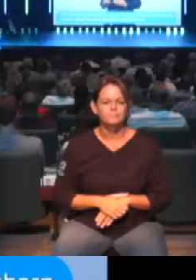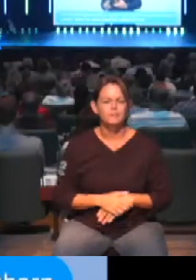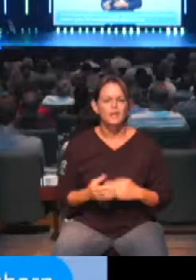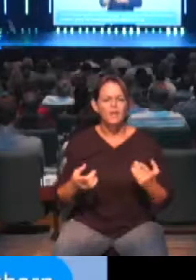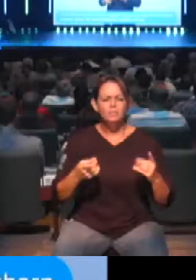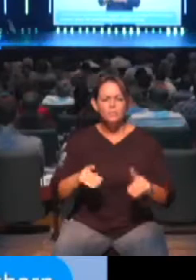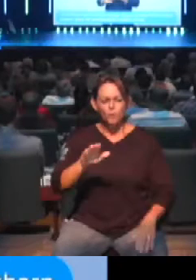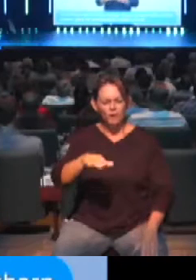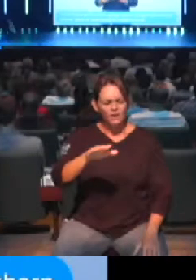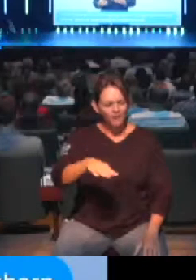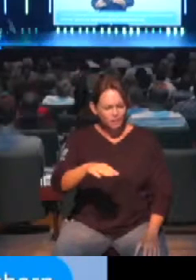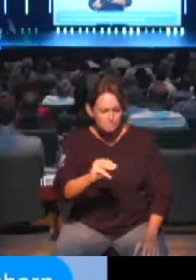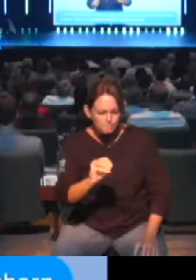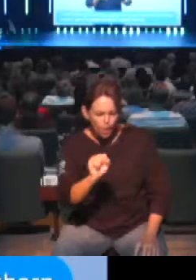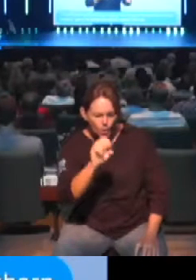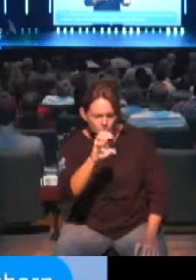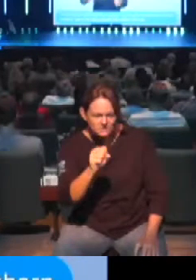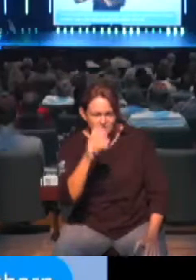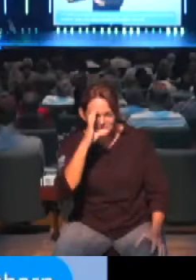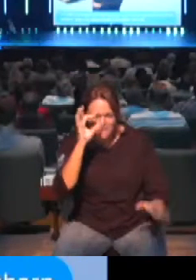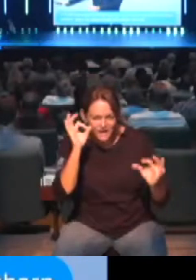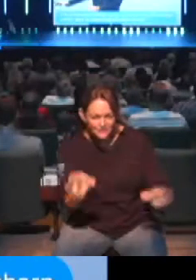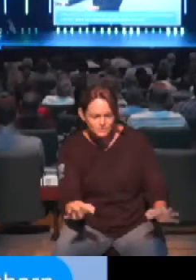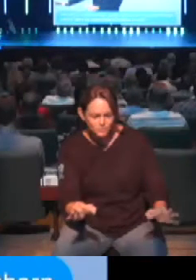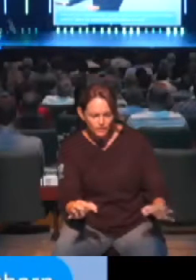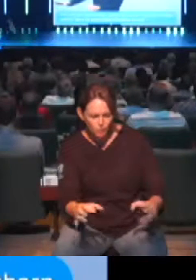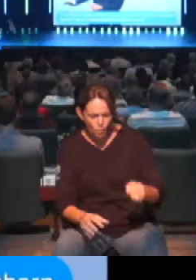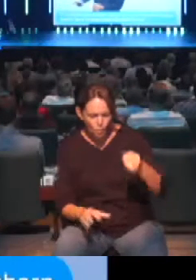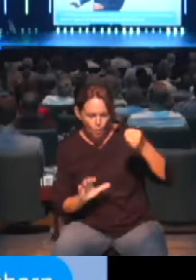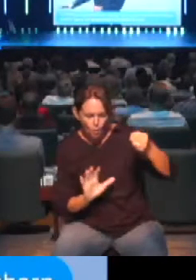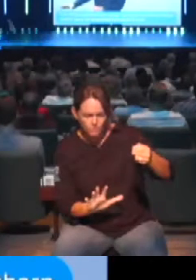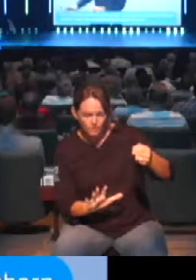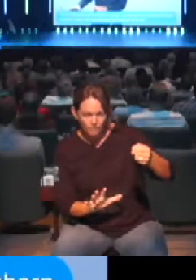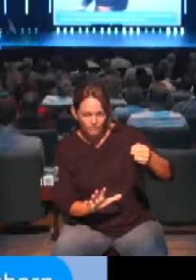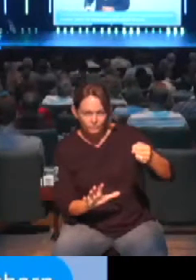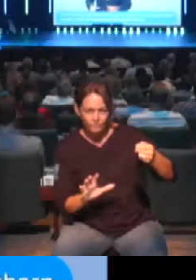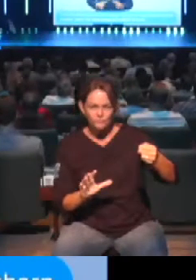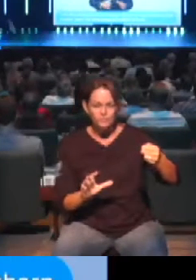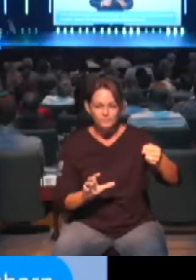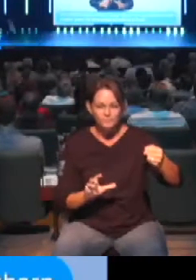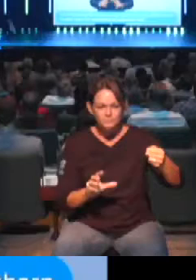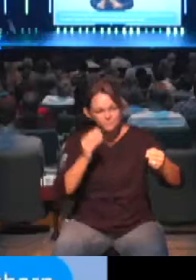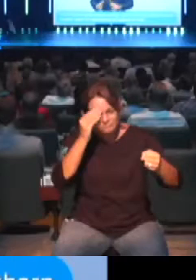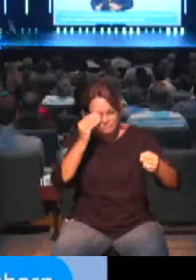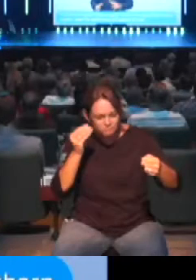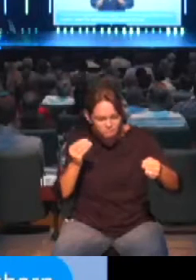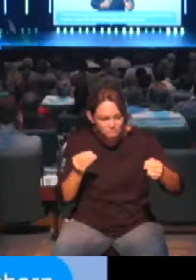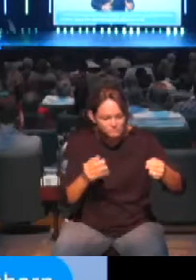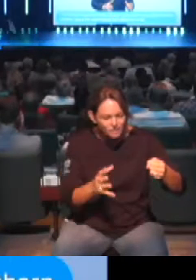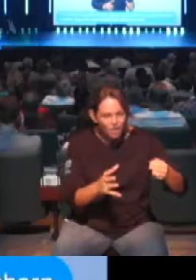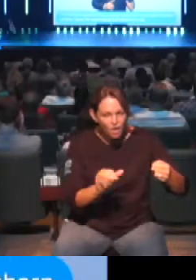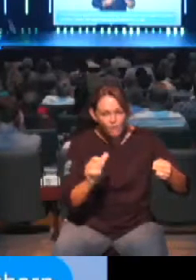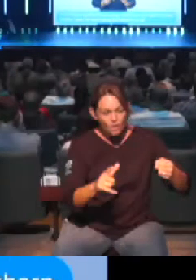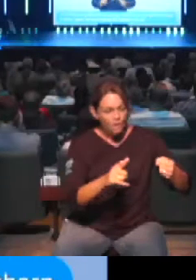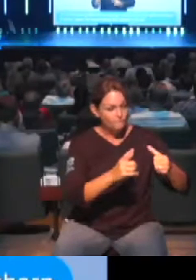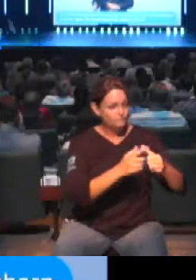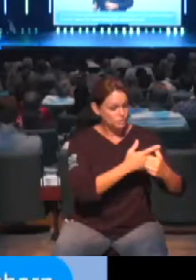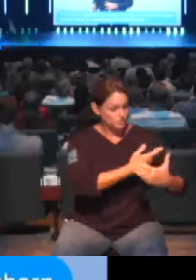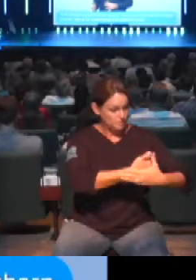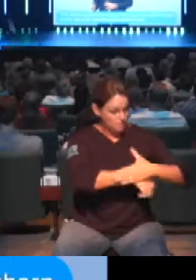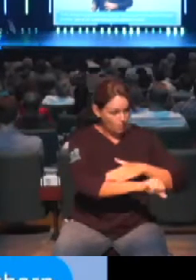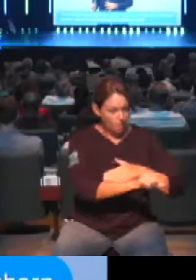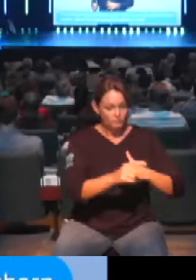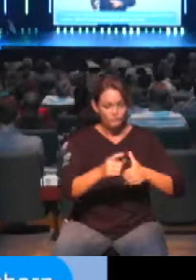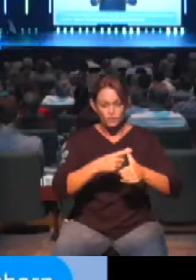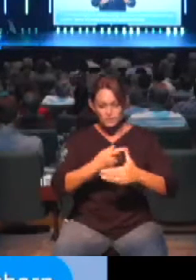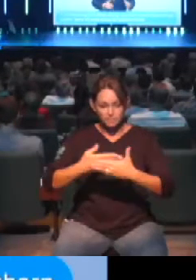consecrate to me. Consecrate's a big word which means set aside, set apart. consecrate to me all the